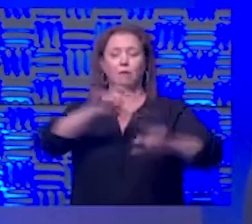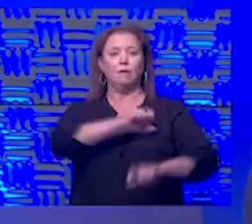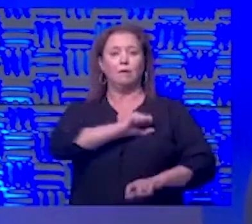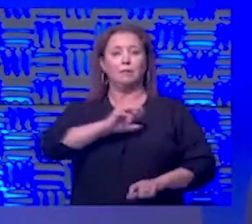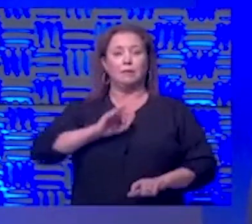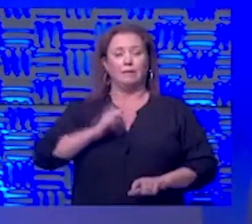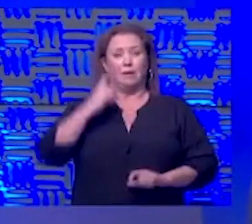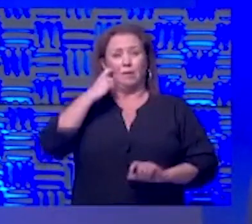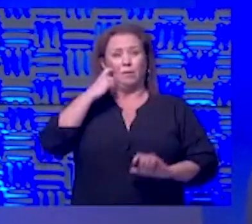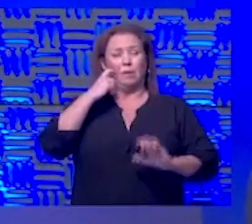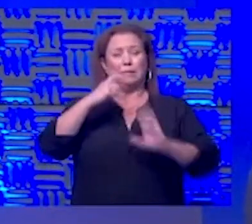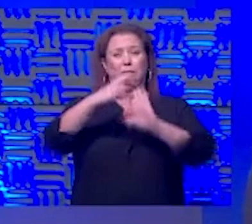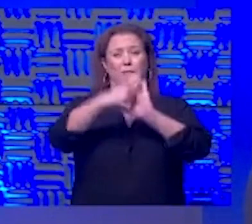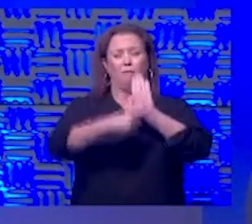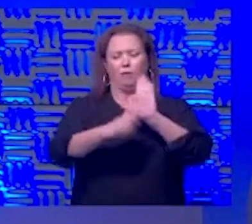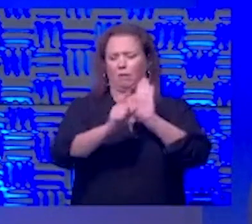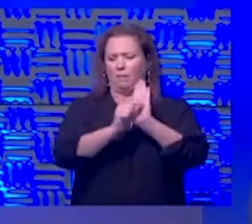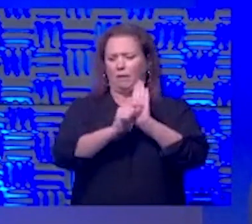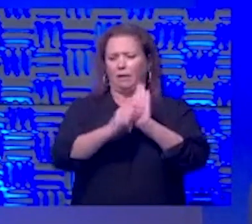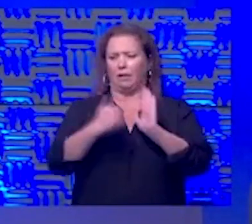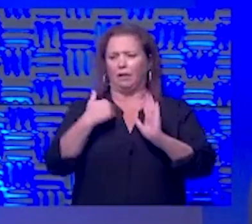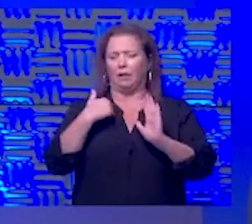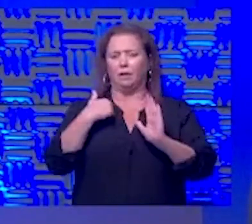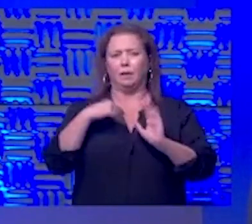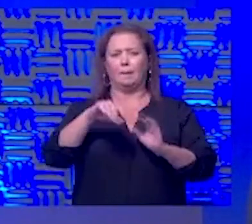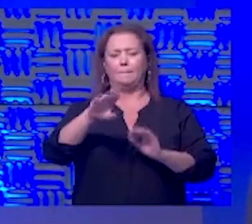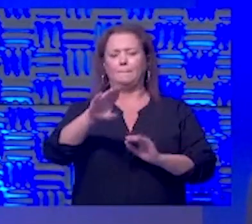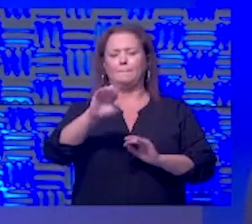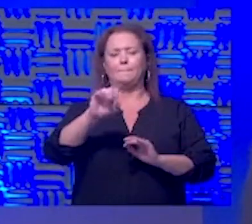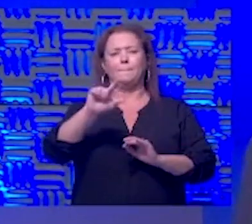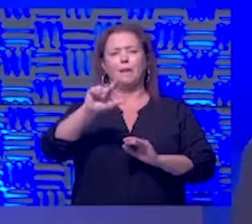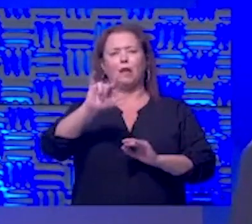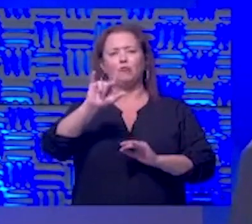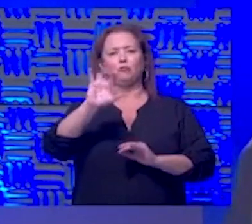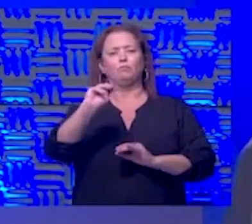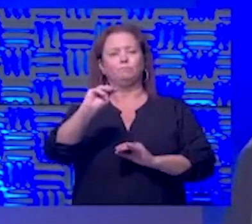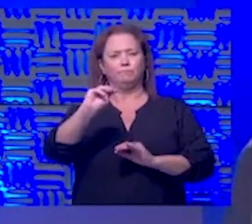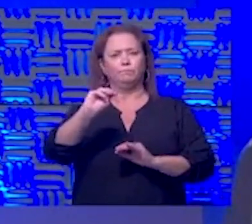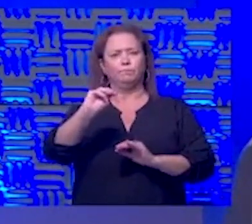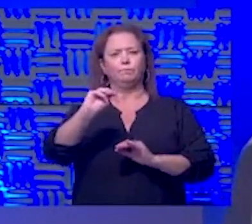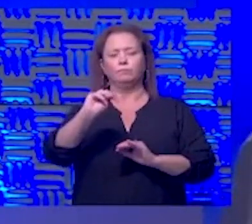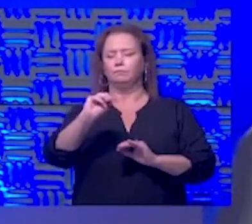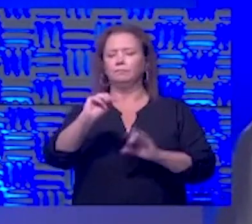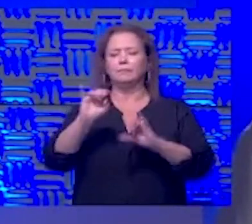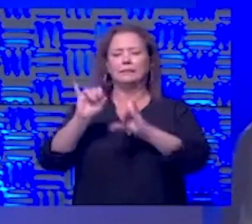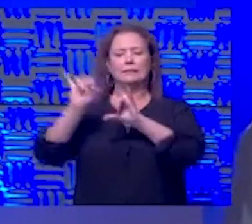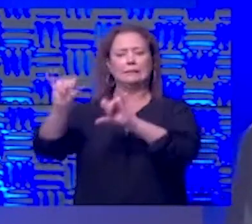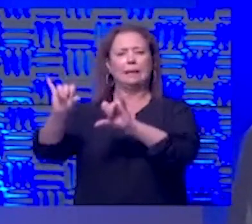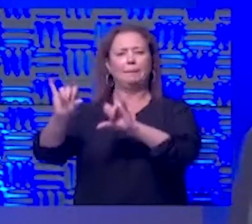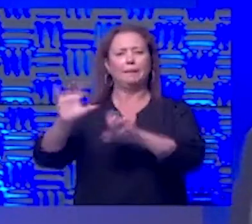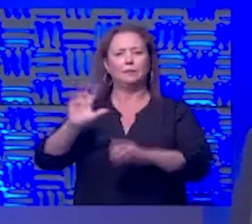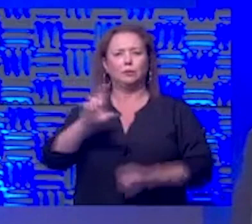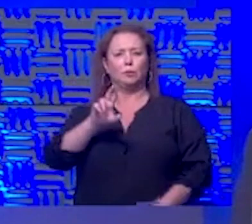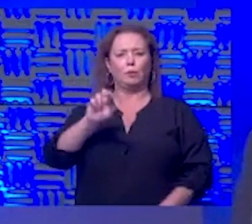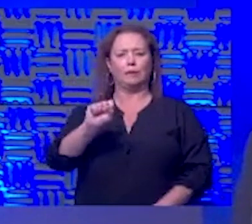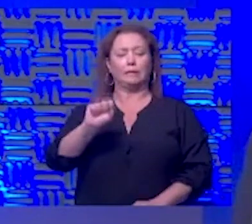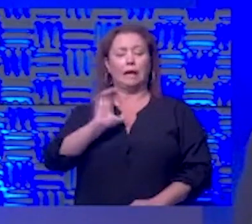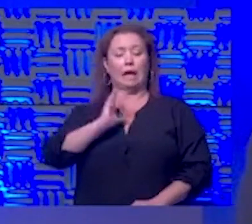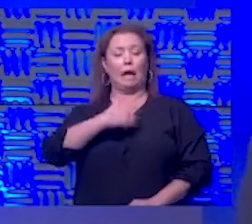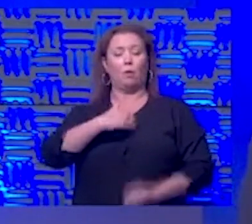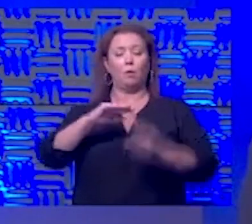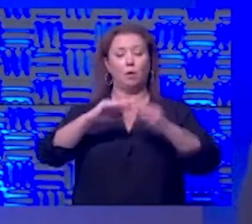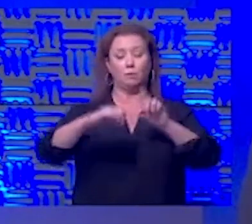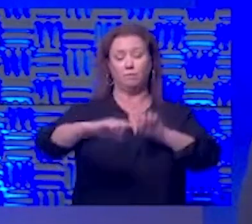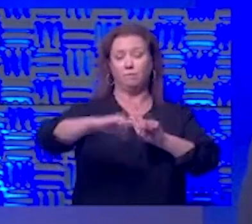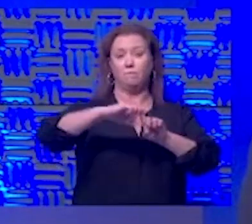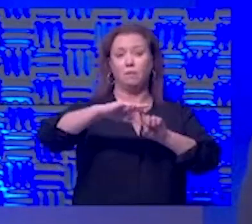a recent publication, I believe it was from a group from Belgium, and what they found is similar to what we found here. Our rate of positivity,